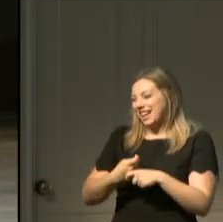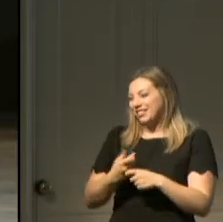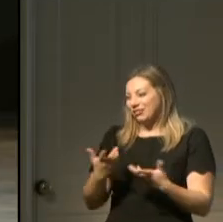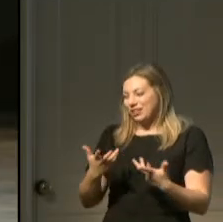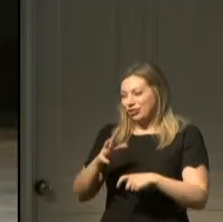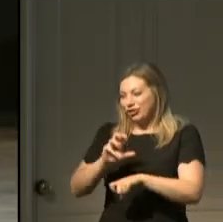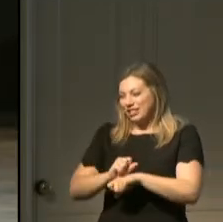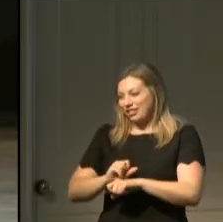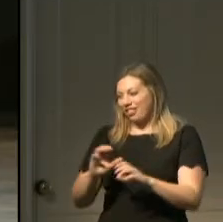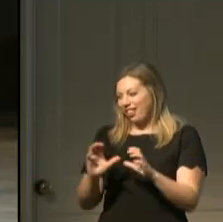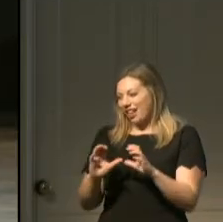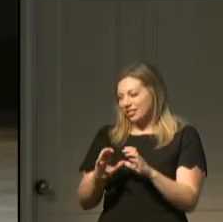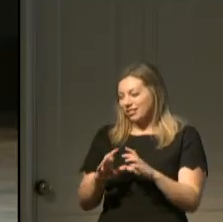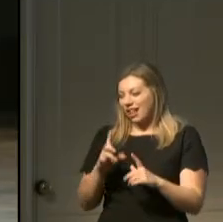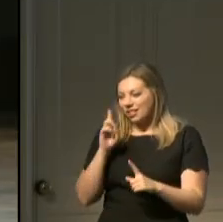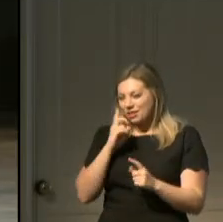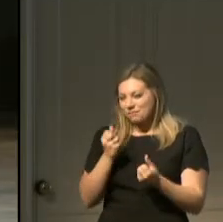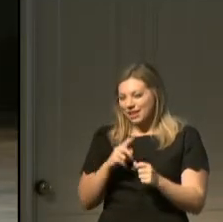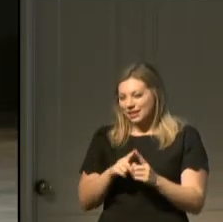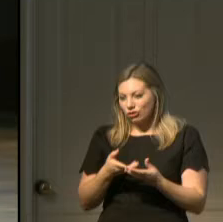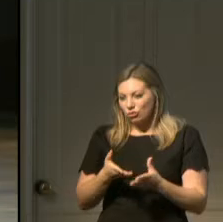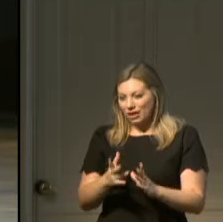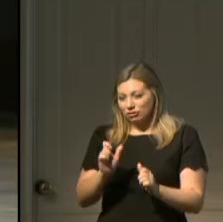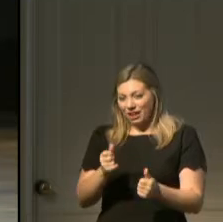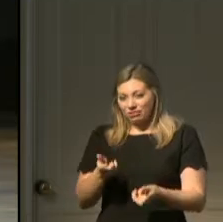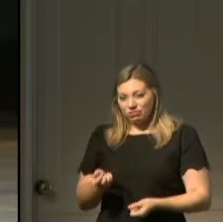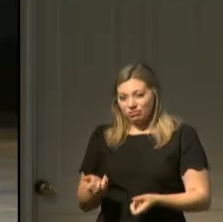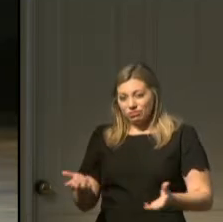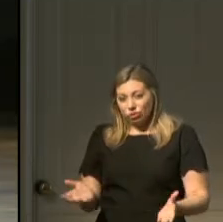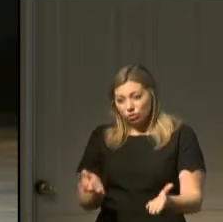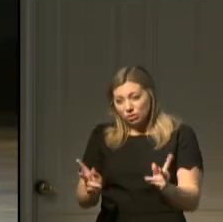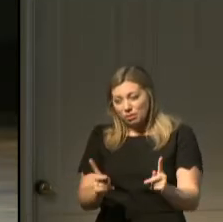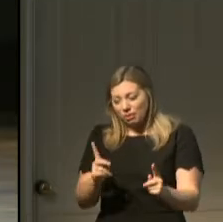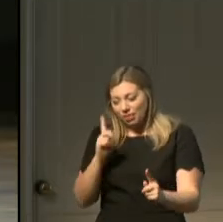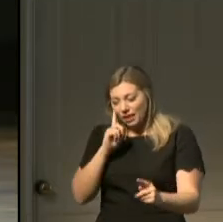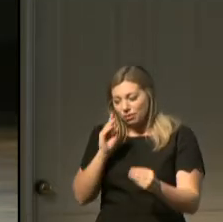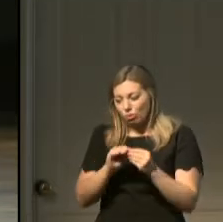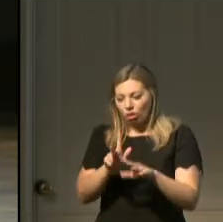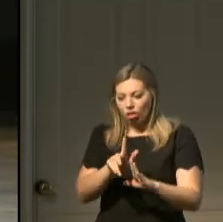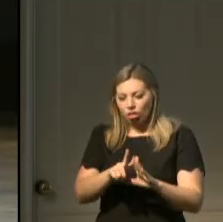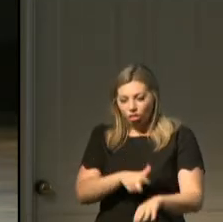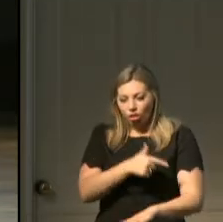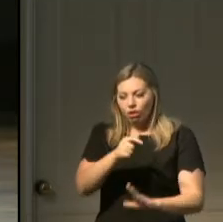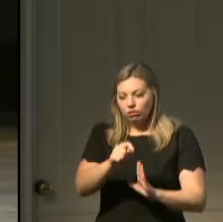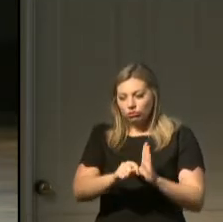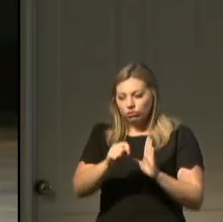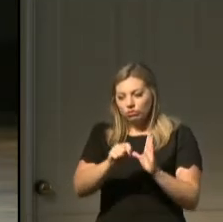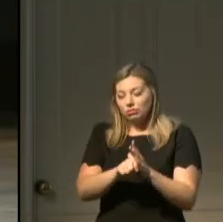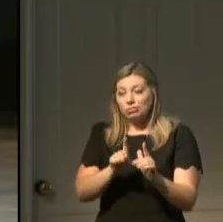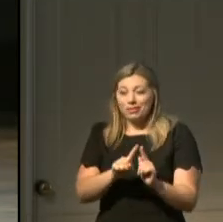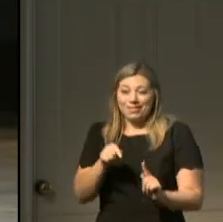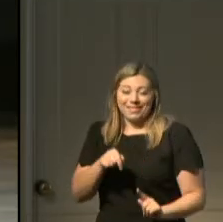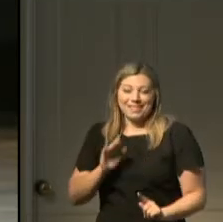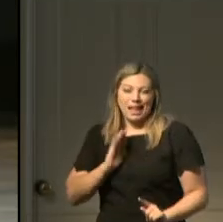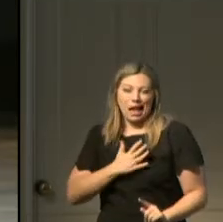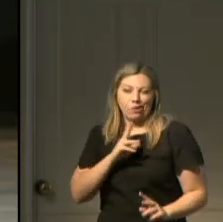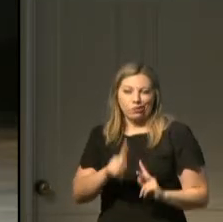think there's many ways that you can get people to think long term. This just happens to be, our version